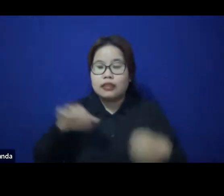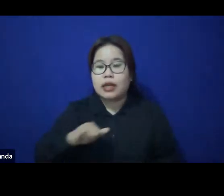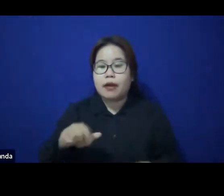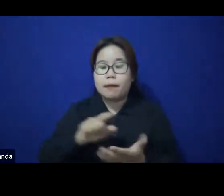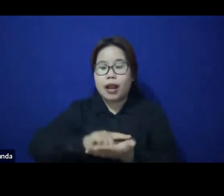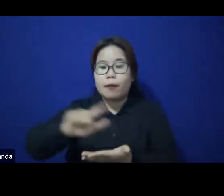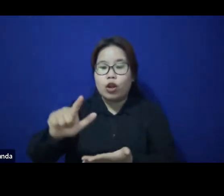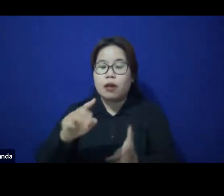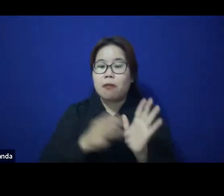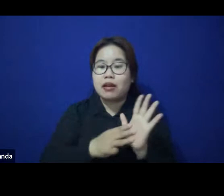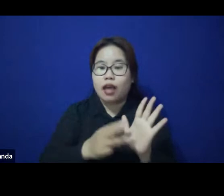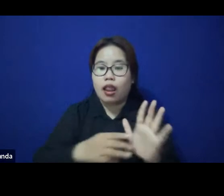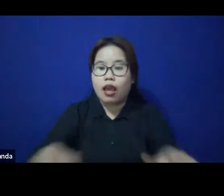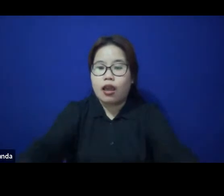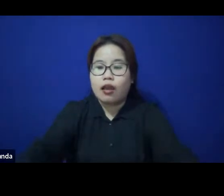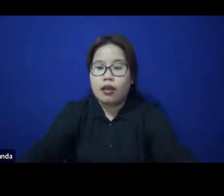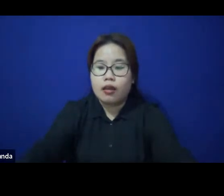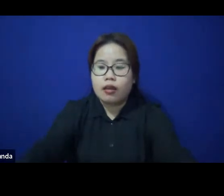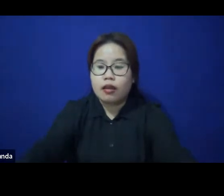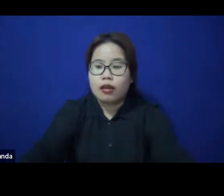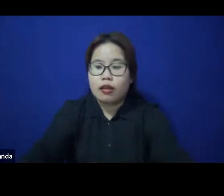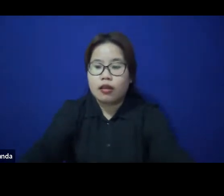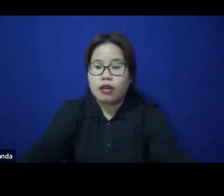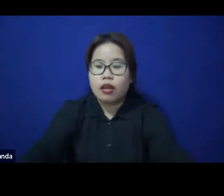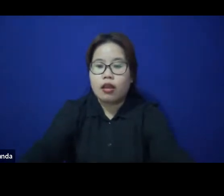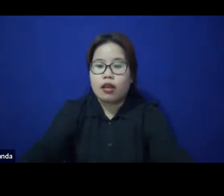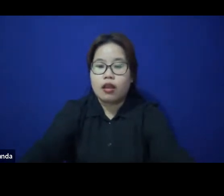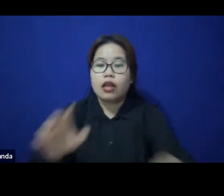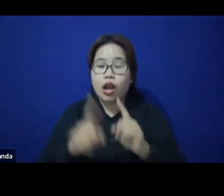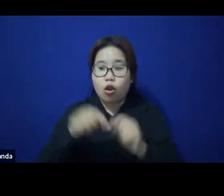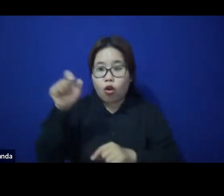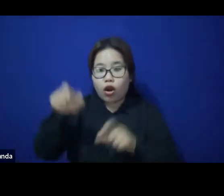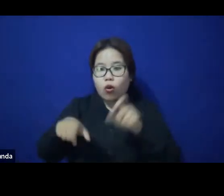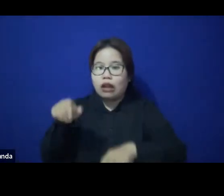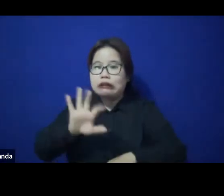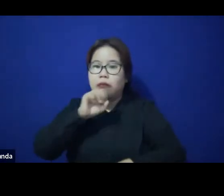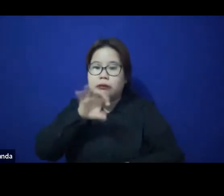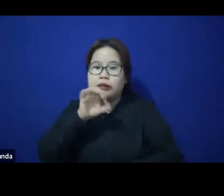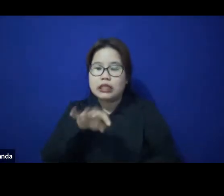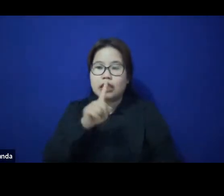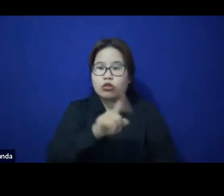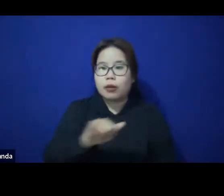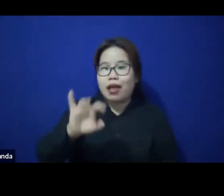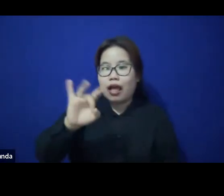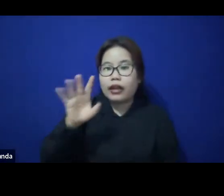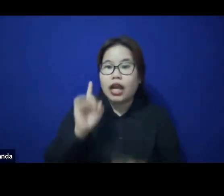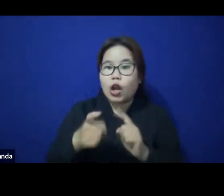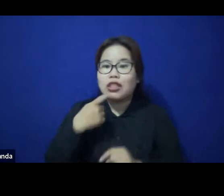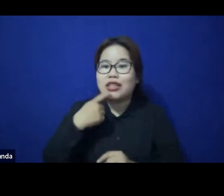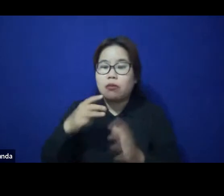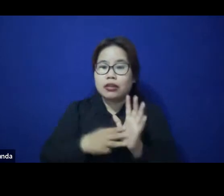other. So we know as an accessibility issue, people with disability